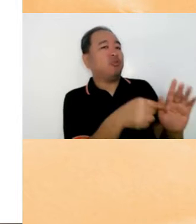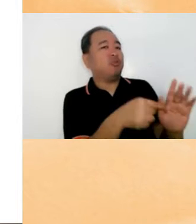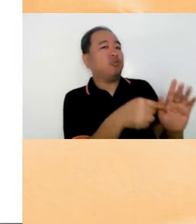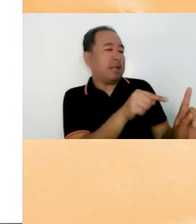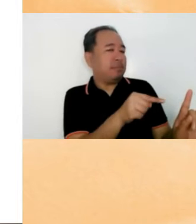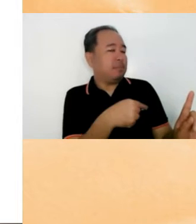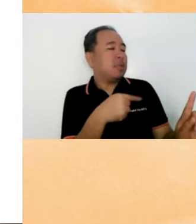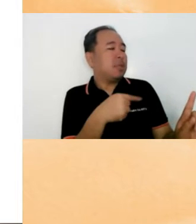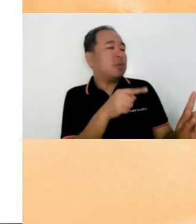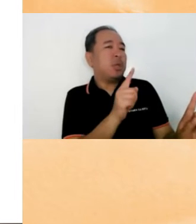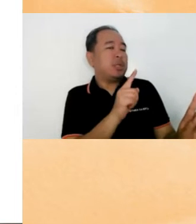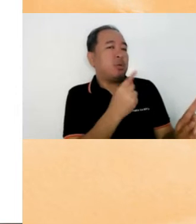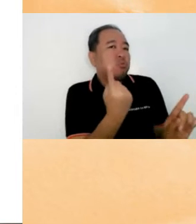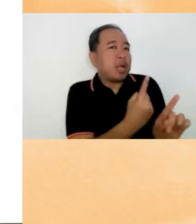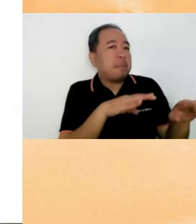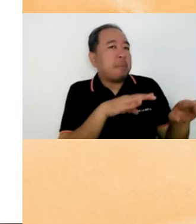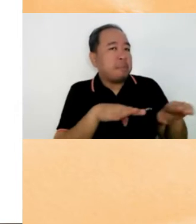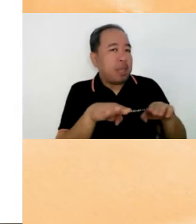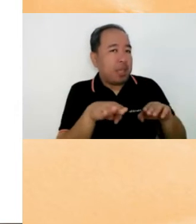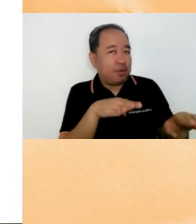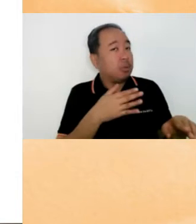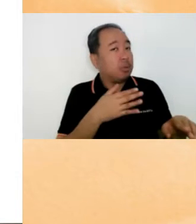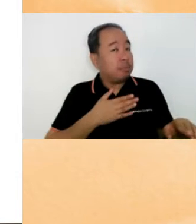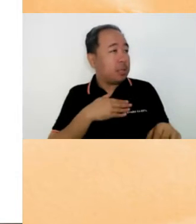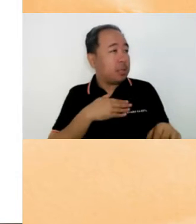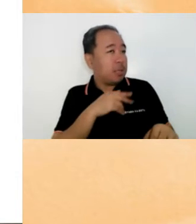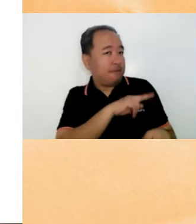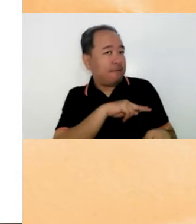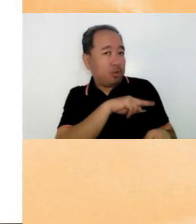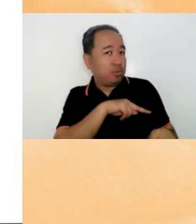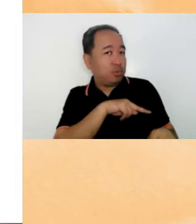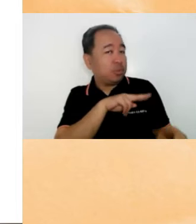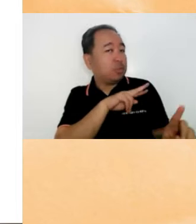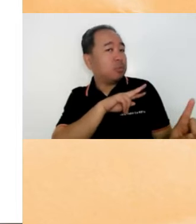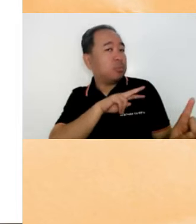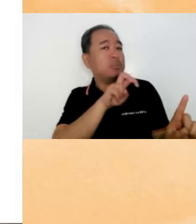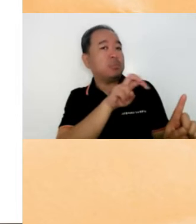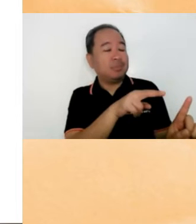to do what you say, no? Okay, so you have to walk the talk, no?